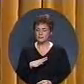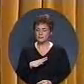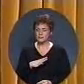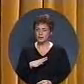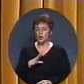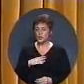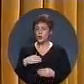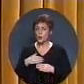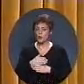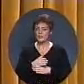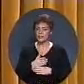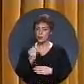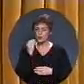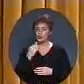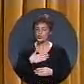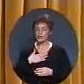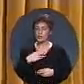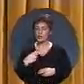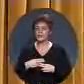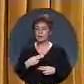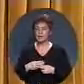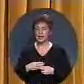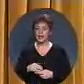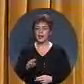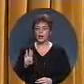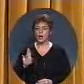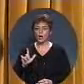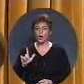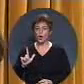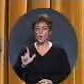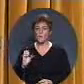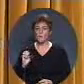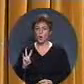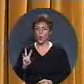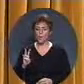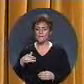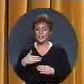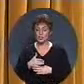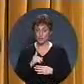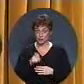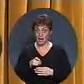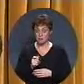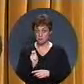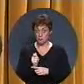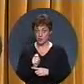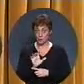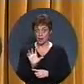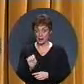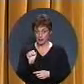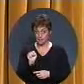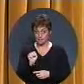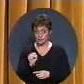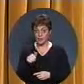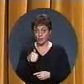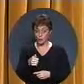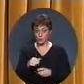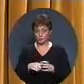And whenever the blowfish gets in trouble, he puffs up, changes colors, and he pretends to be much larger than what he actually is, you